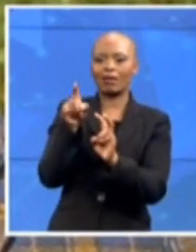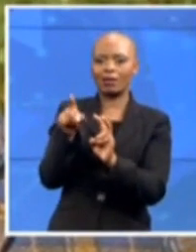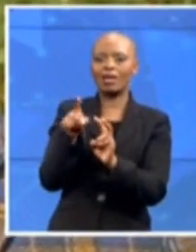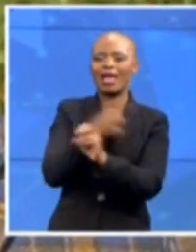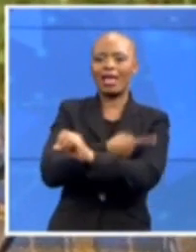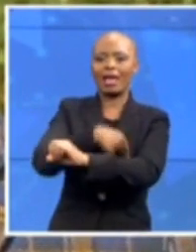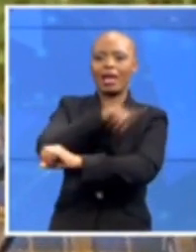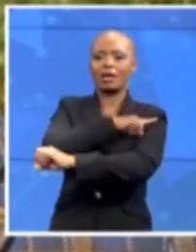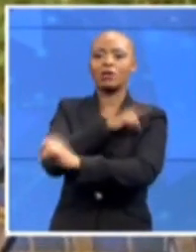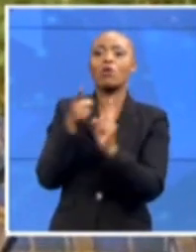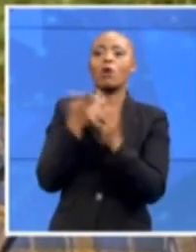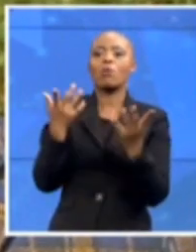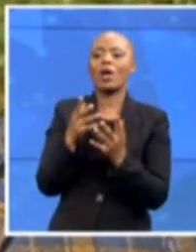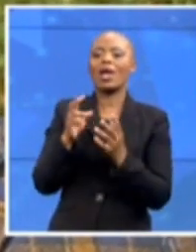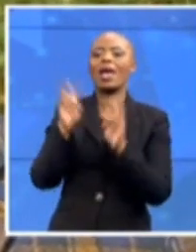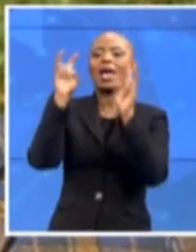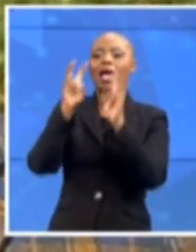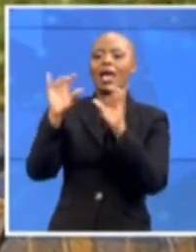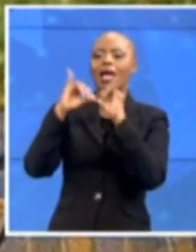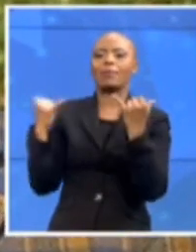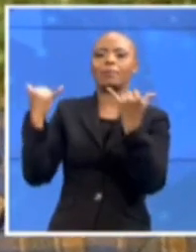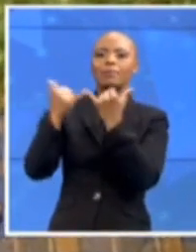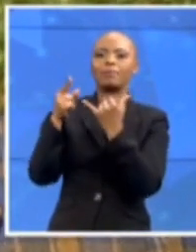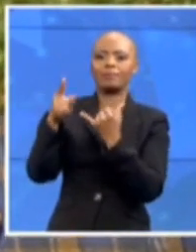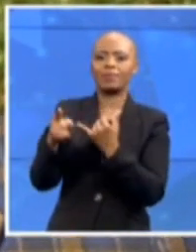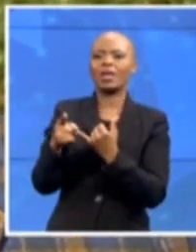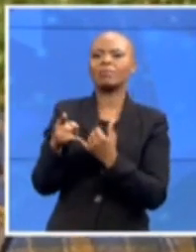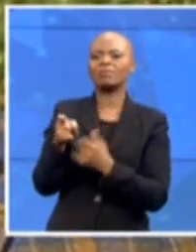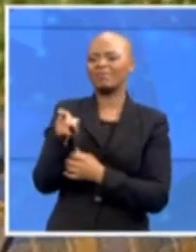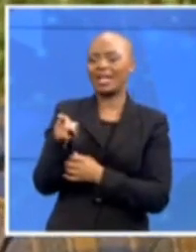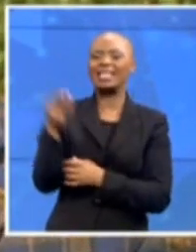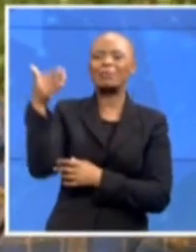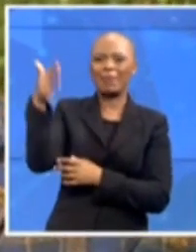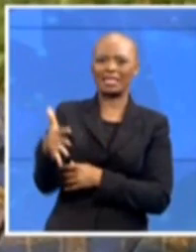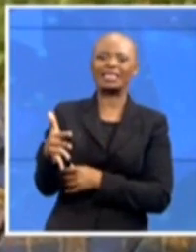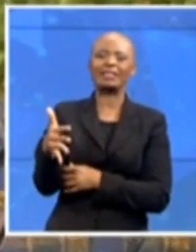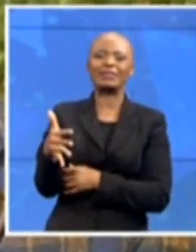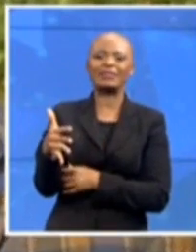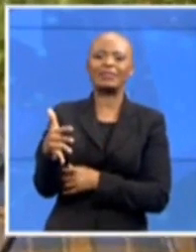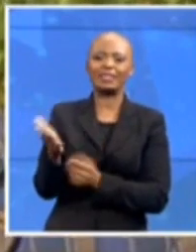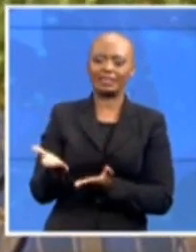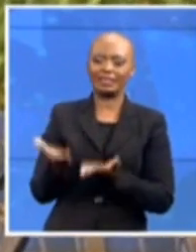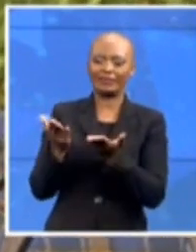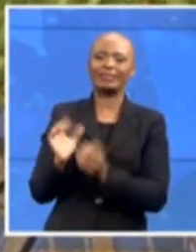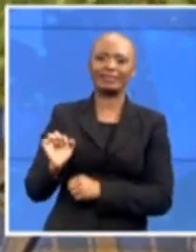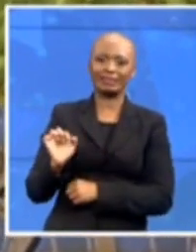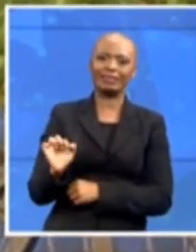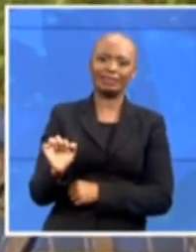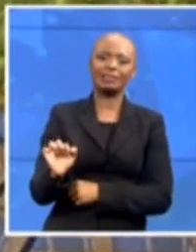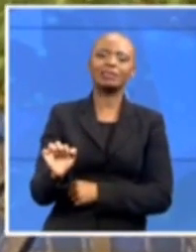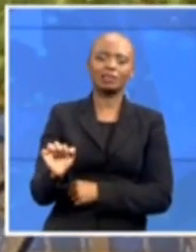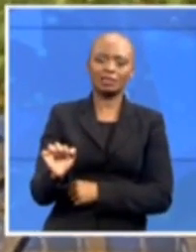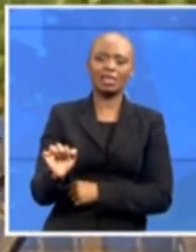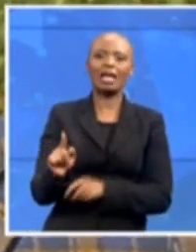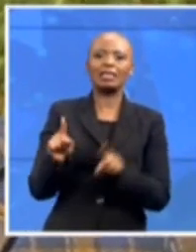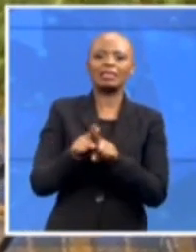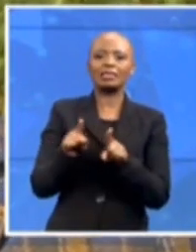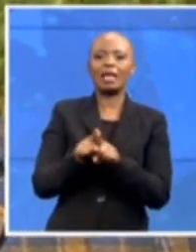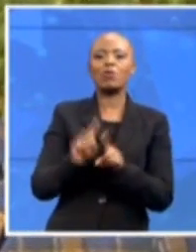be unaffordable for us, very expensive. And as you rightly say, also because of load shedding, it has proved to